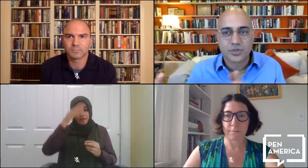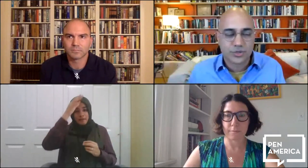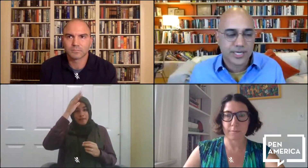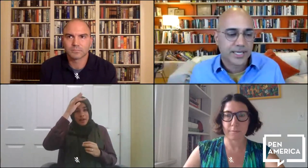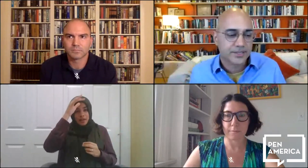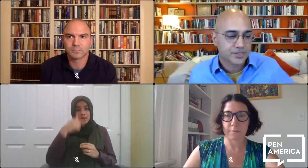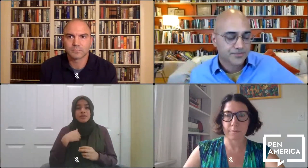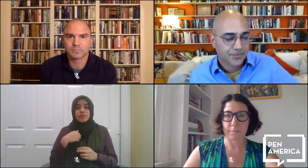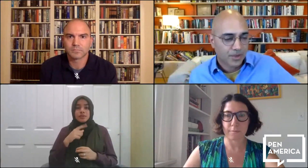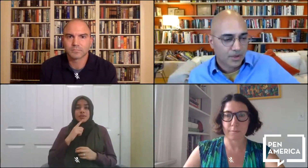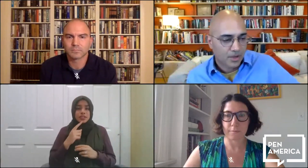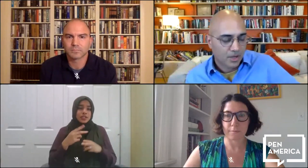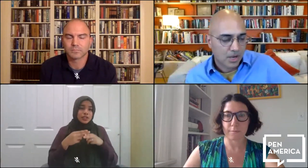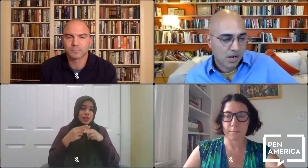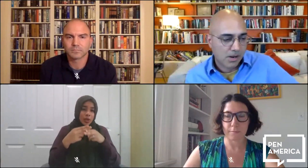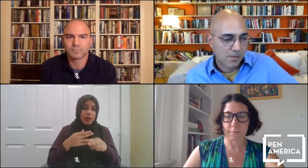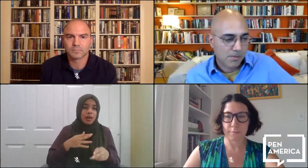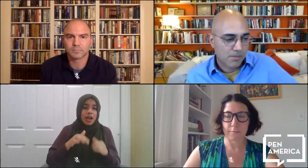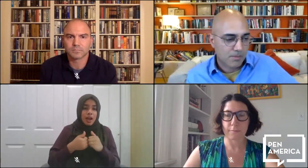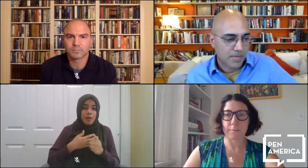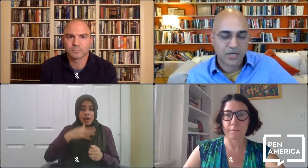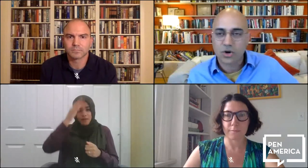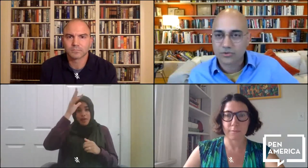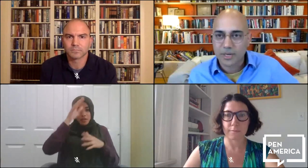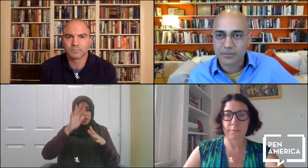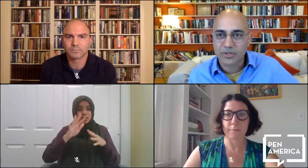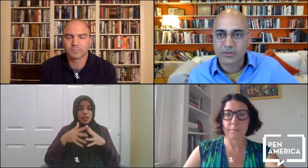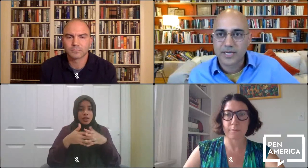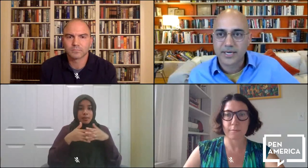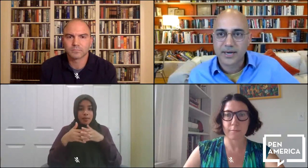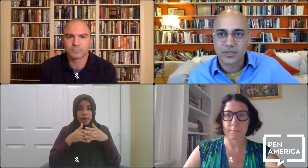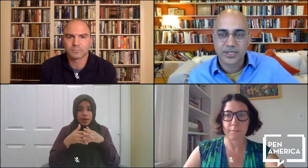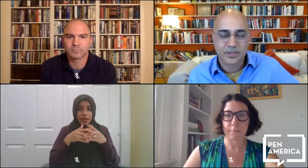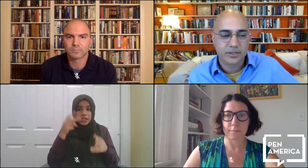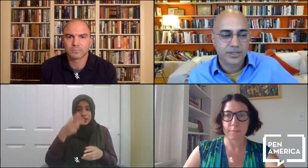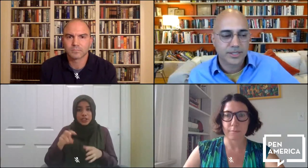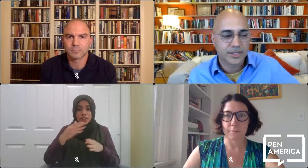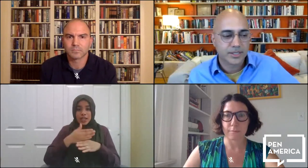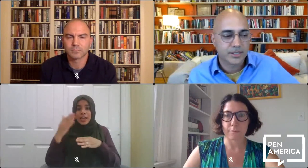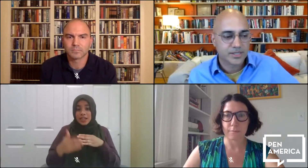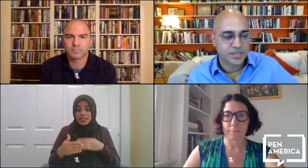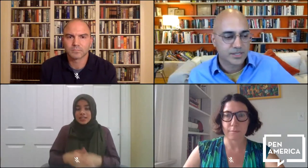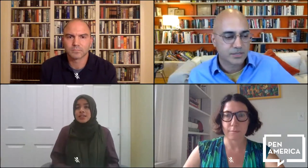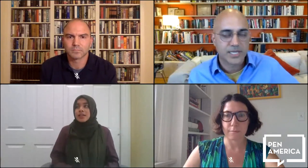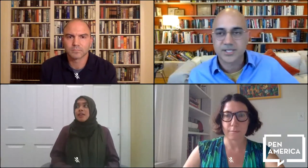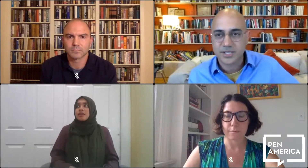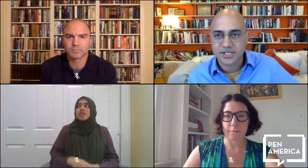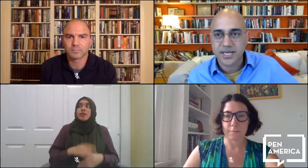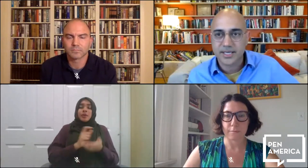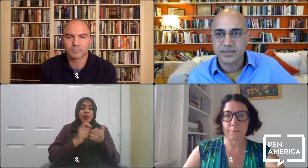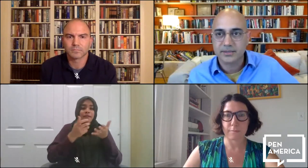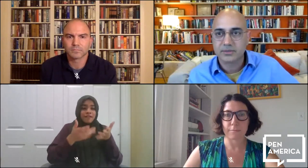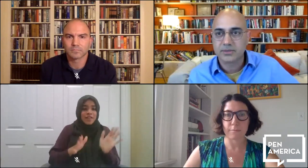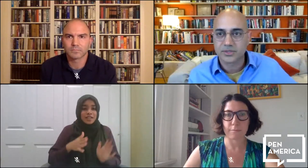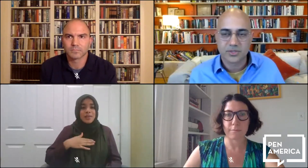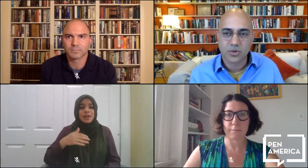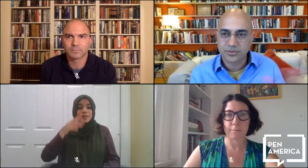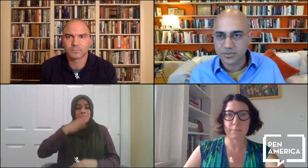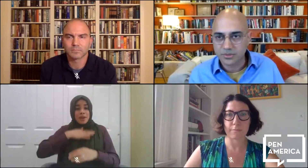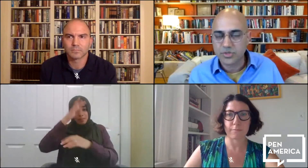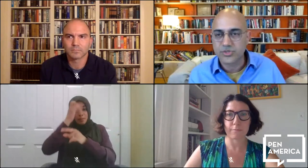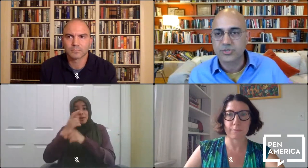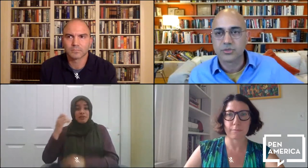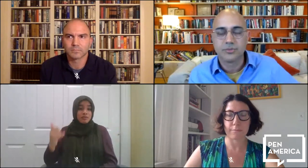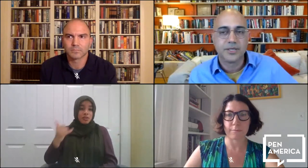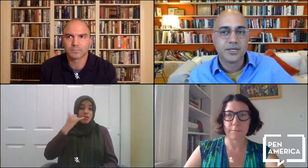American Journey Ends. I get a call from my brother about an hour later, and he says, "Oh, Dad's hit his head, and he's going to